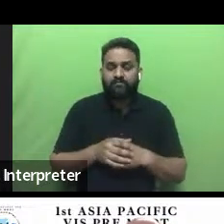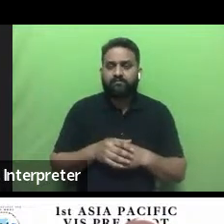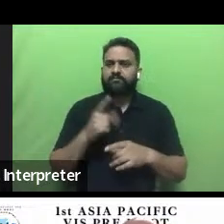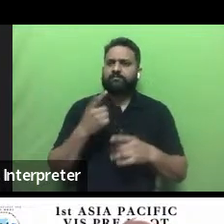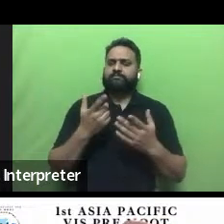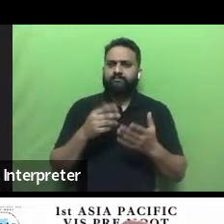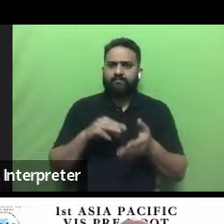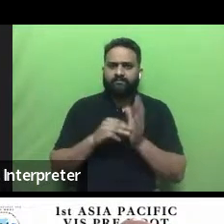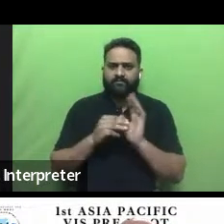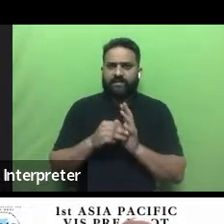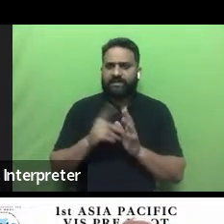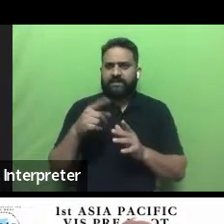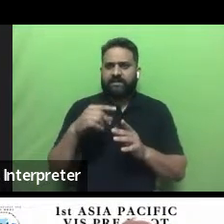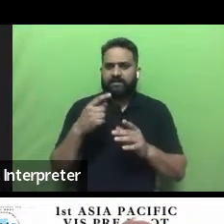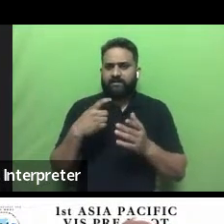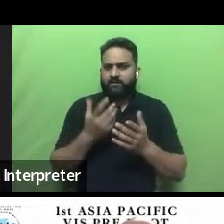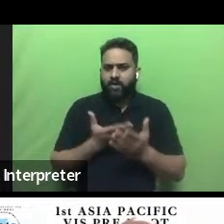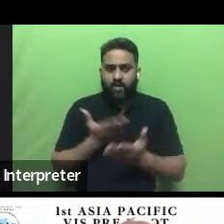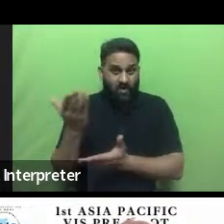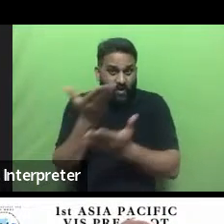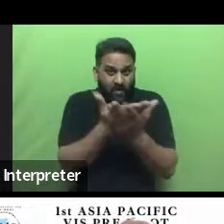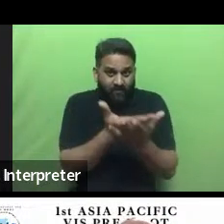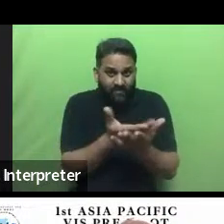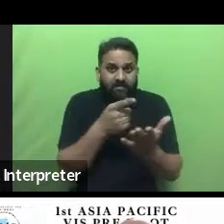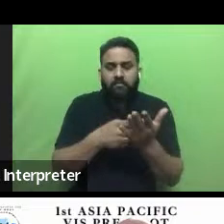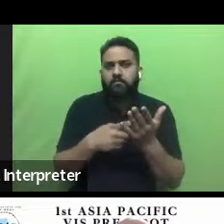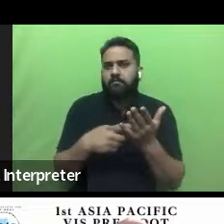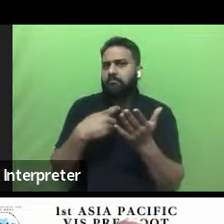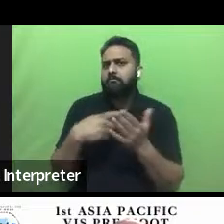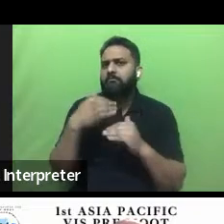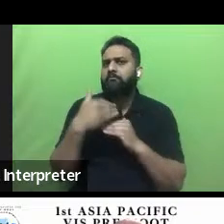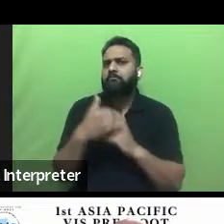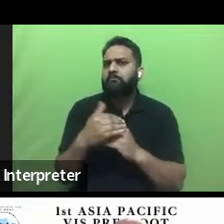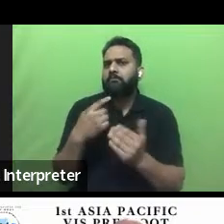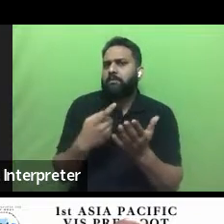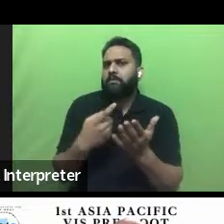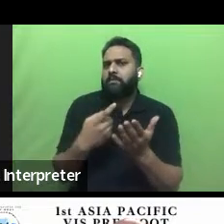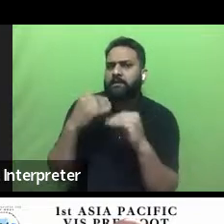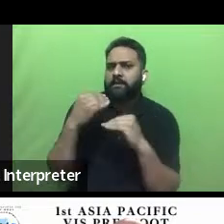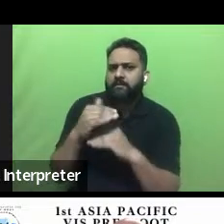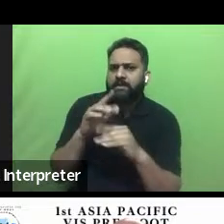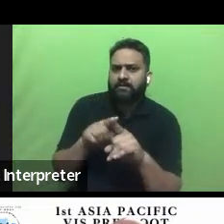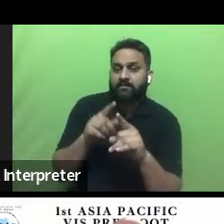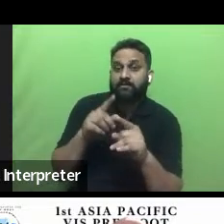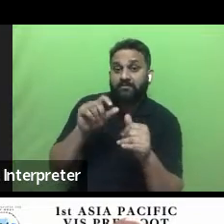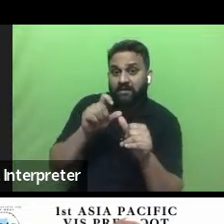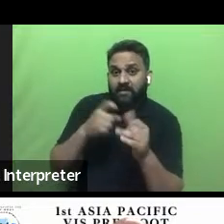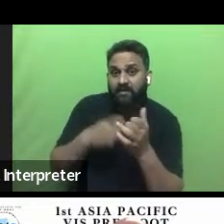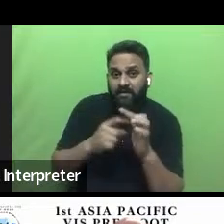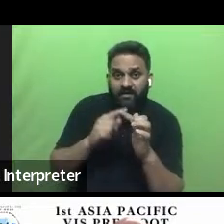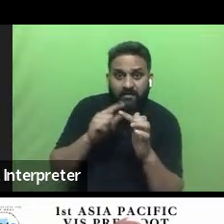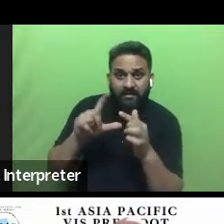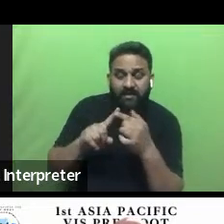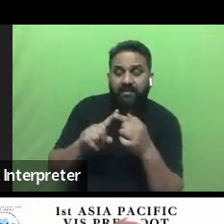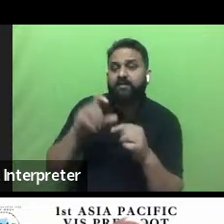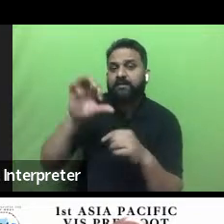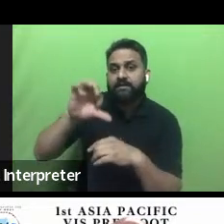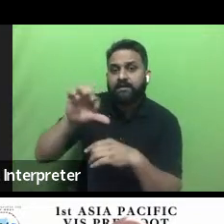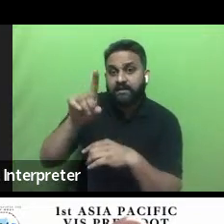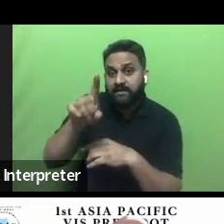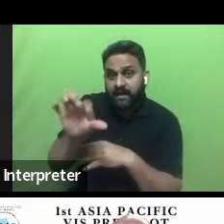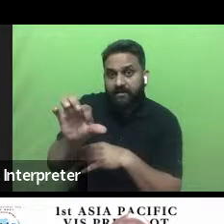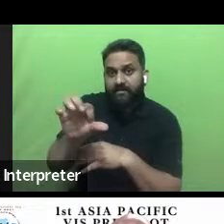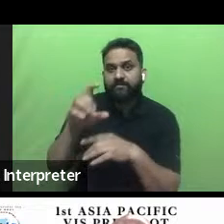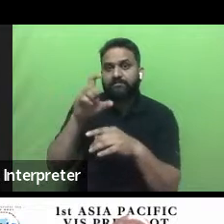the terms of the offer while indicating acceptance, are dealt under Article 19 of the CISG. As per